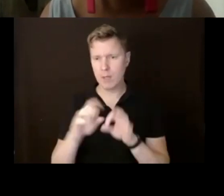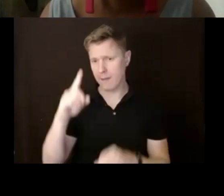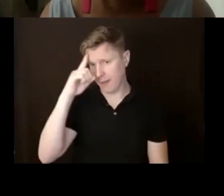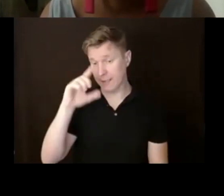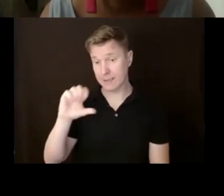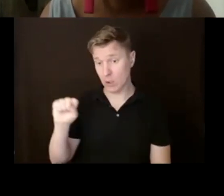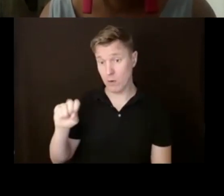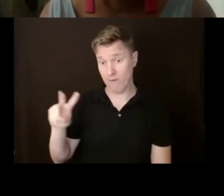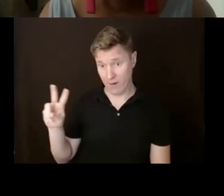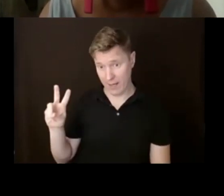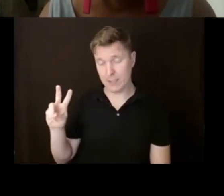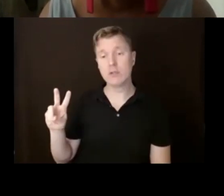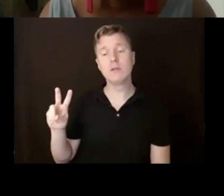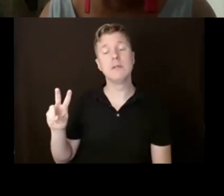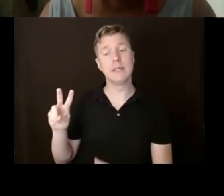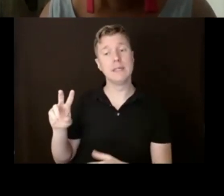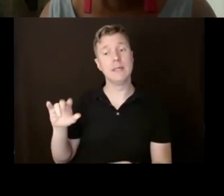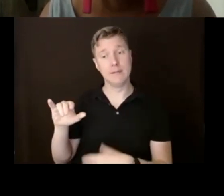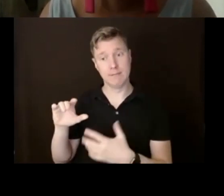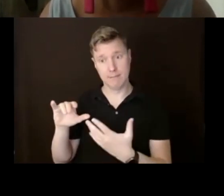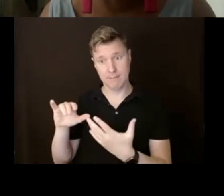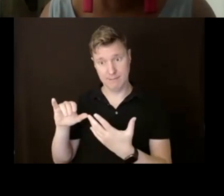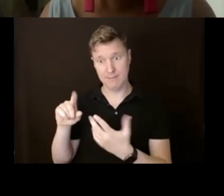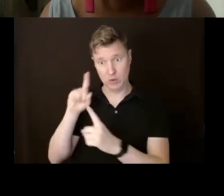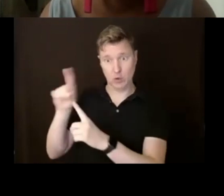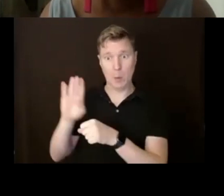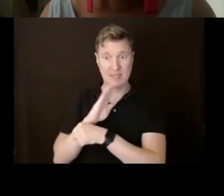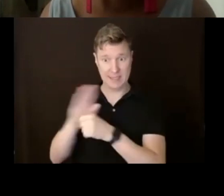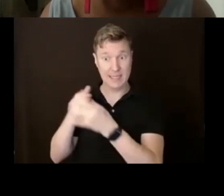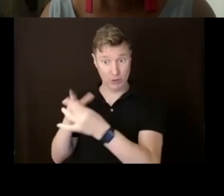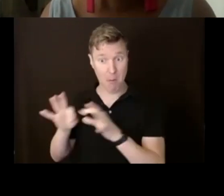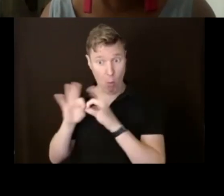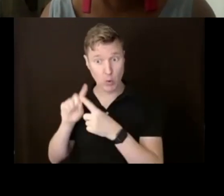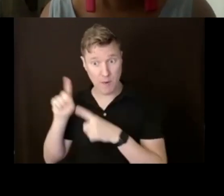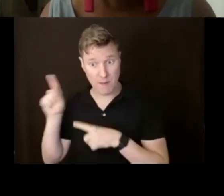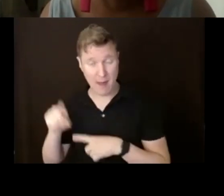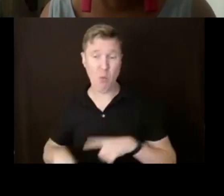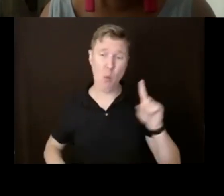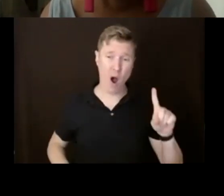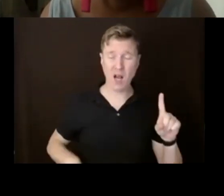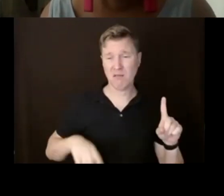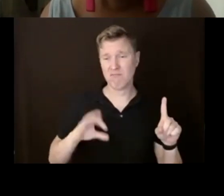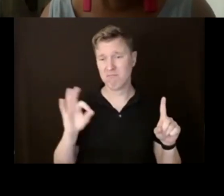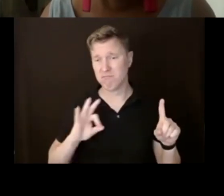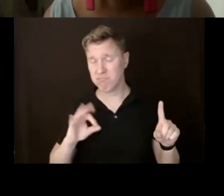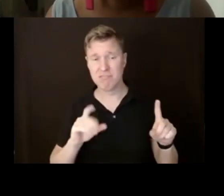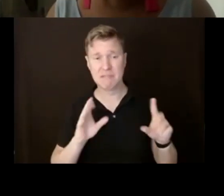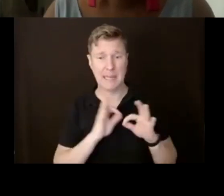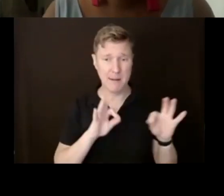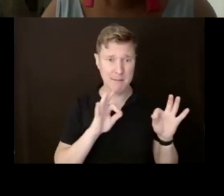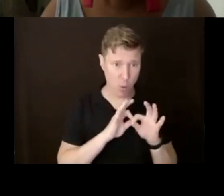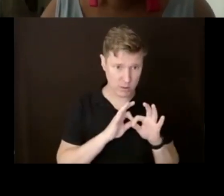business leaders? 1 being of low importance and 5 being a pressing